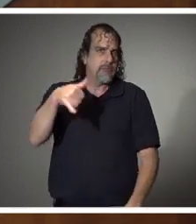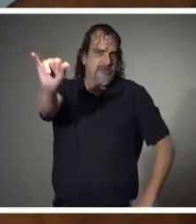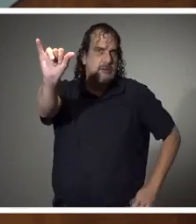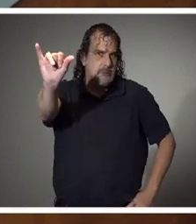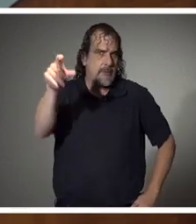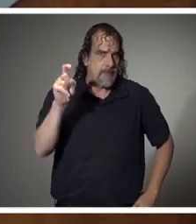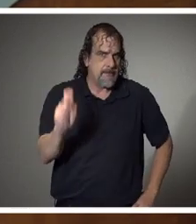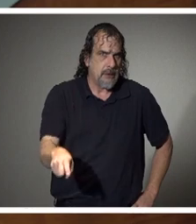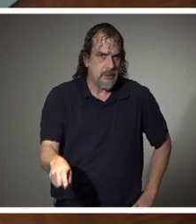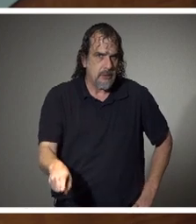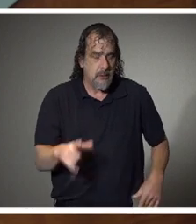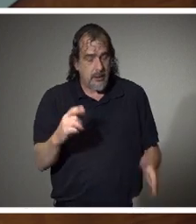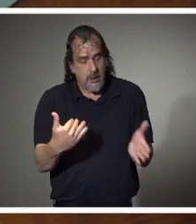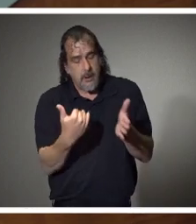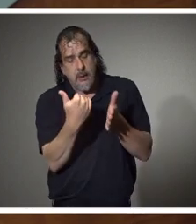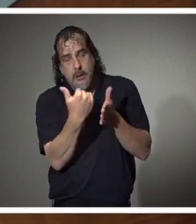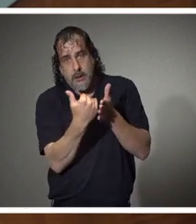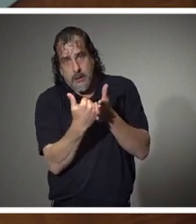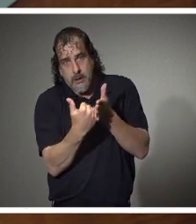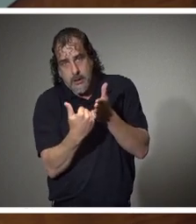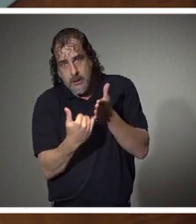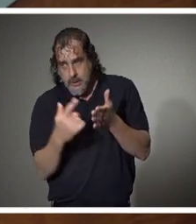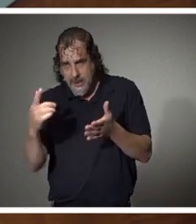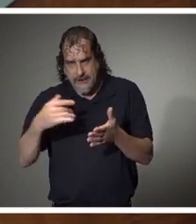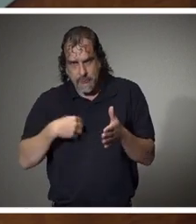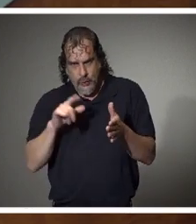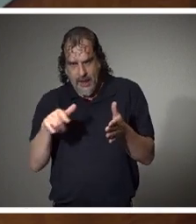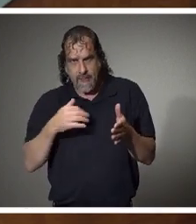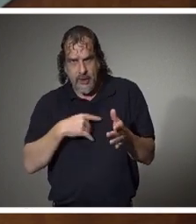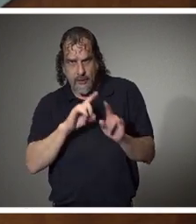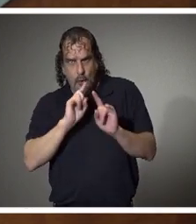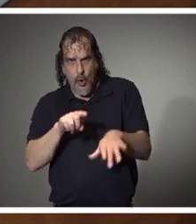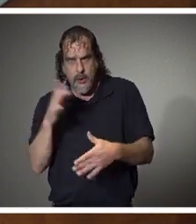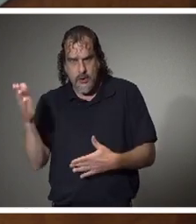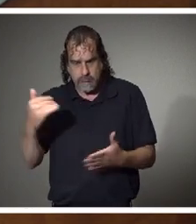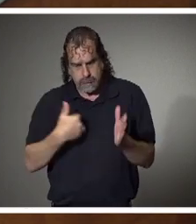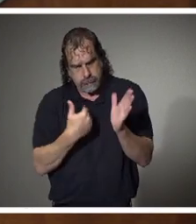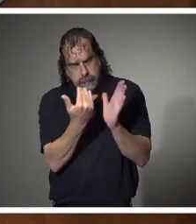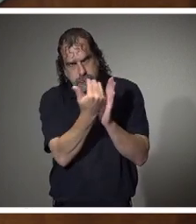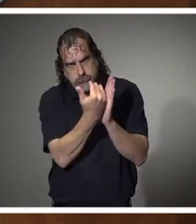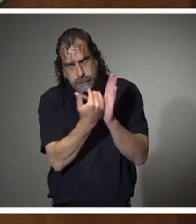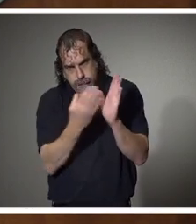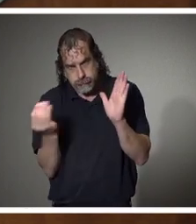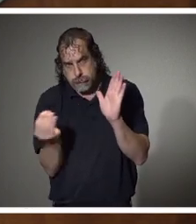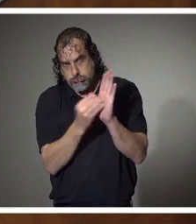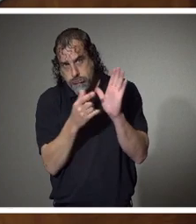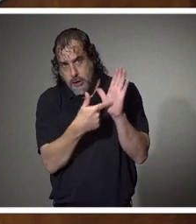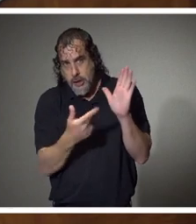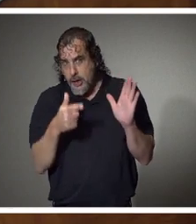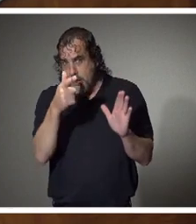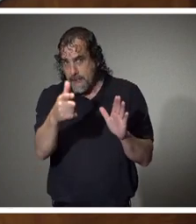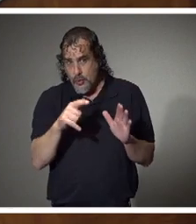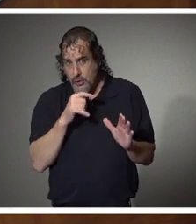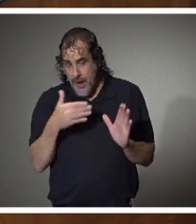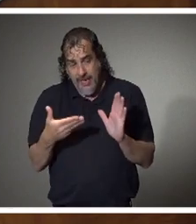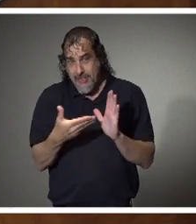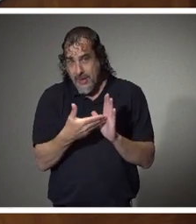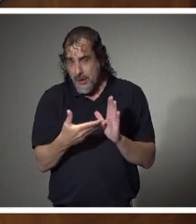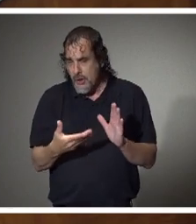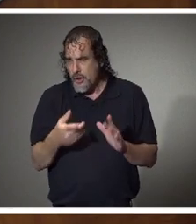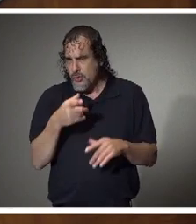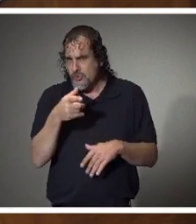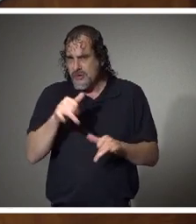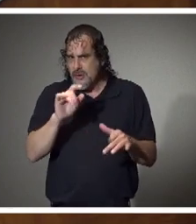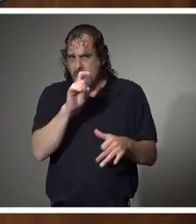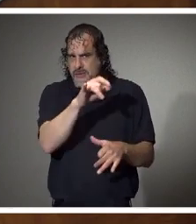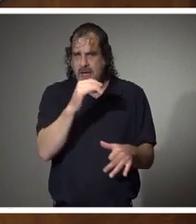The list is in our executive order. If you're not in these categories, you should still stay at home if at all